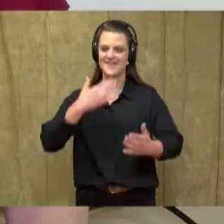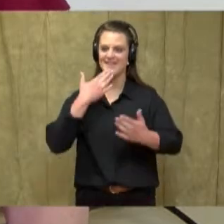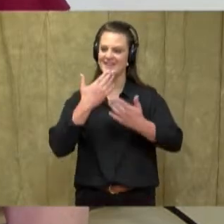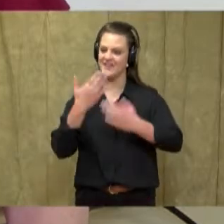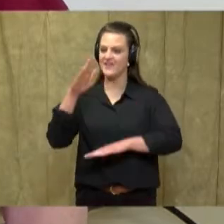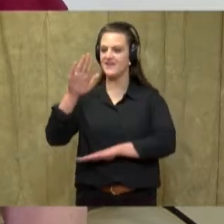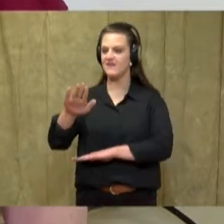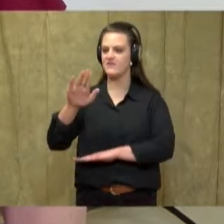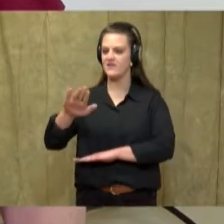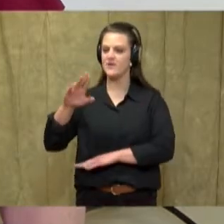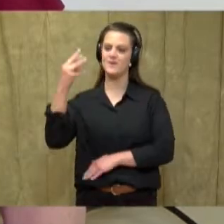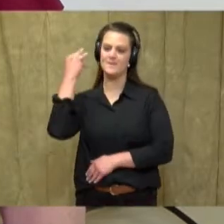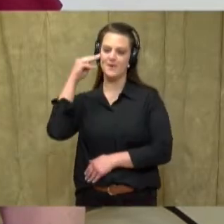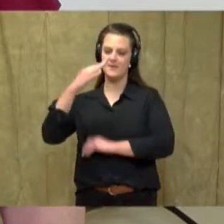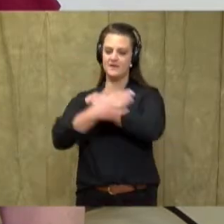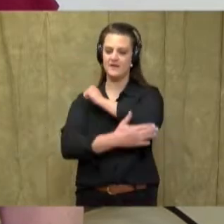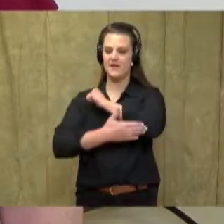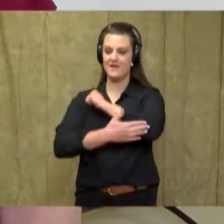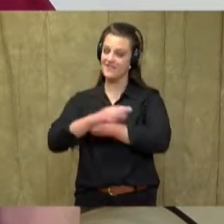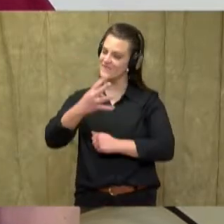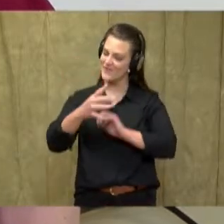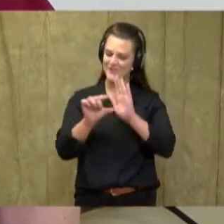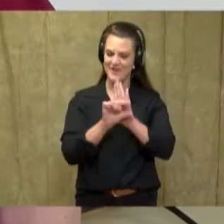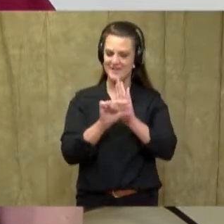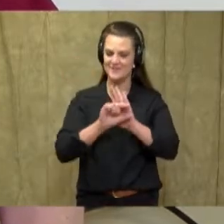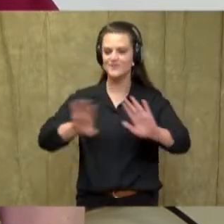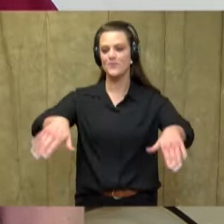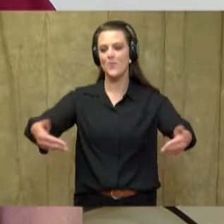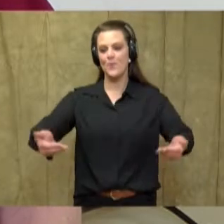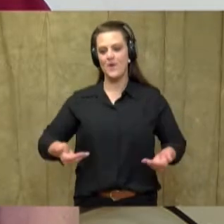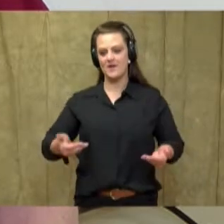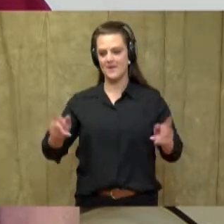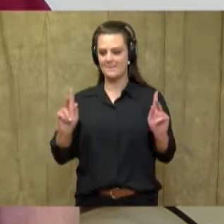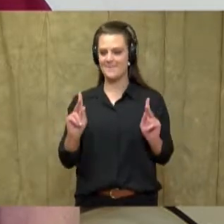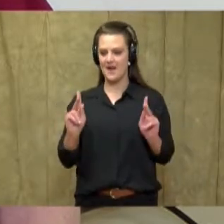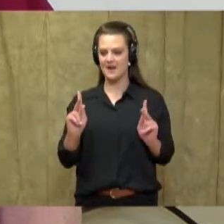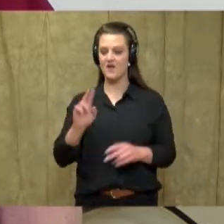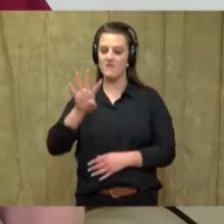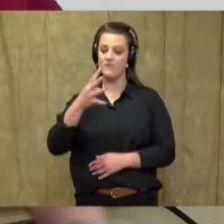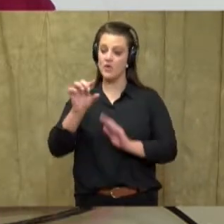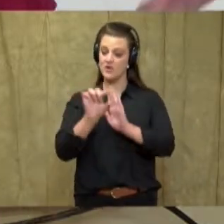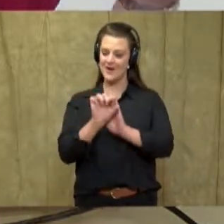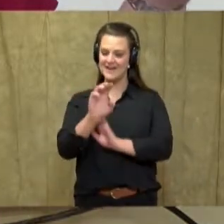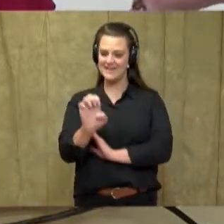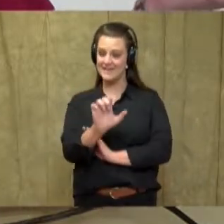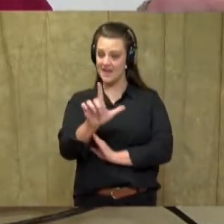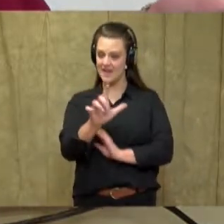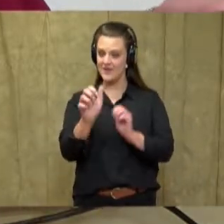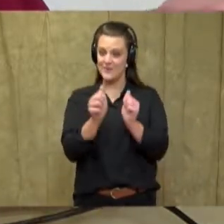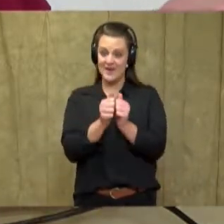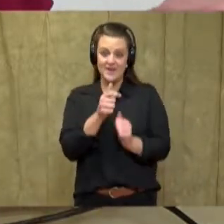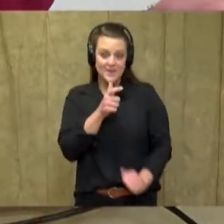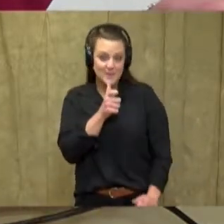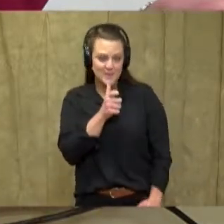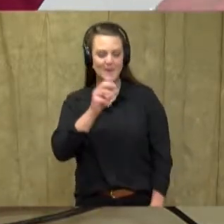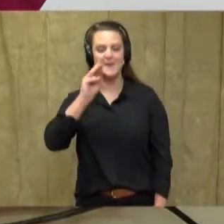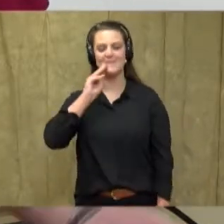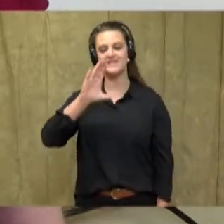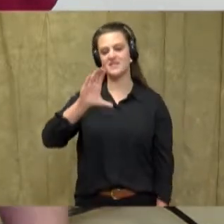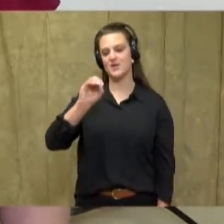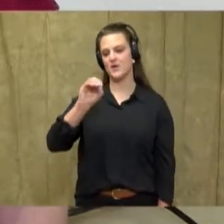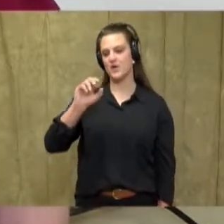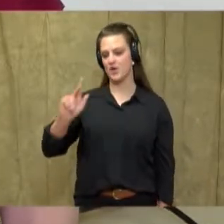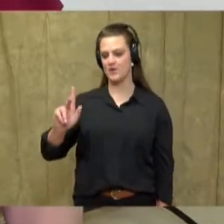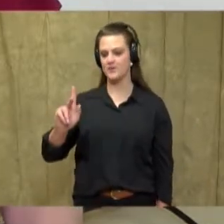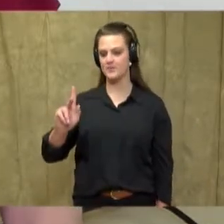Good afternoon, Mobile County fourth graders, and welcome back to fourth grade ELA lesson with Ms. Cook. We